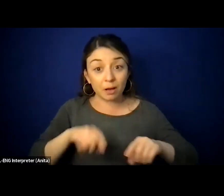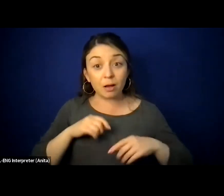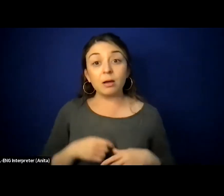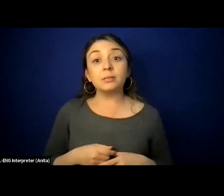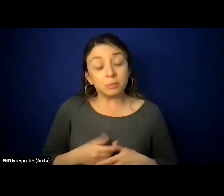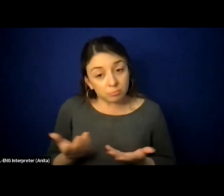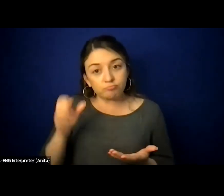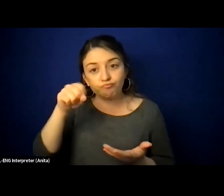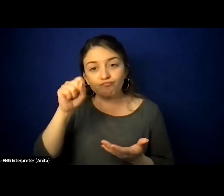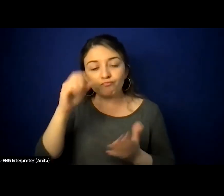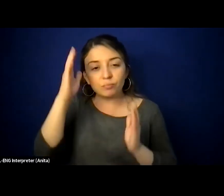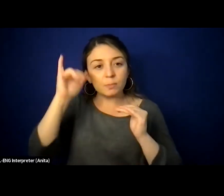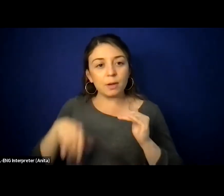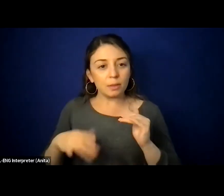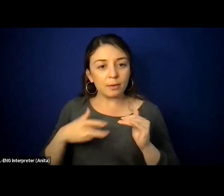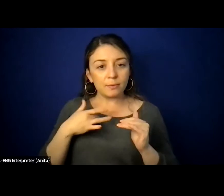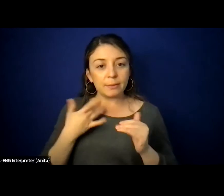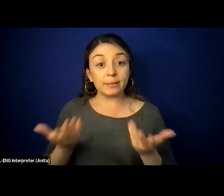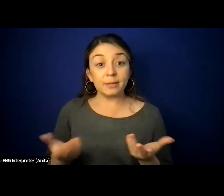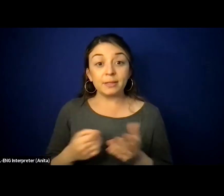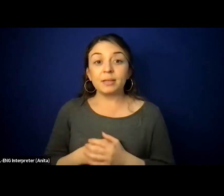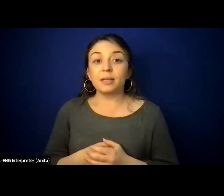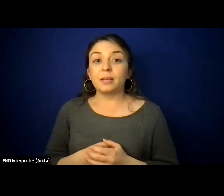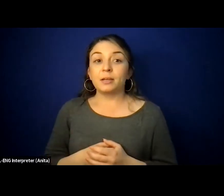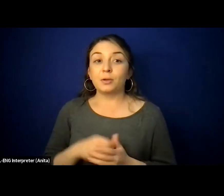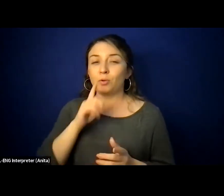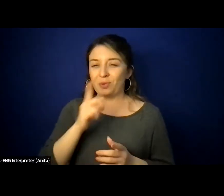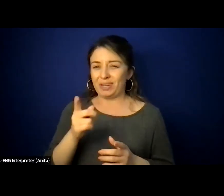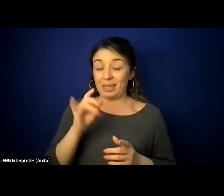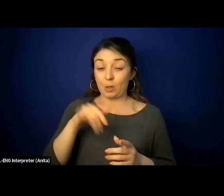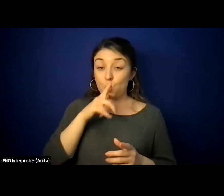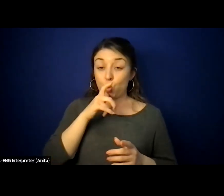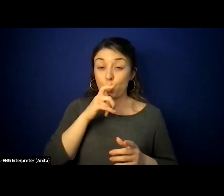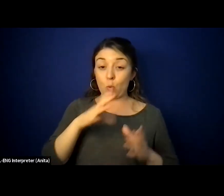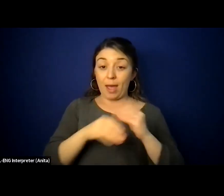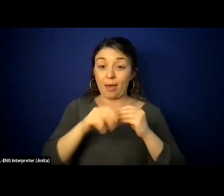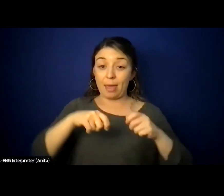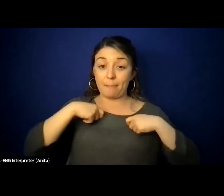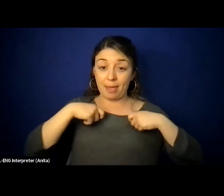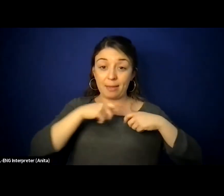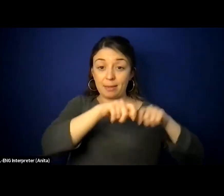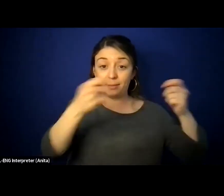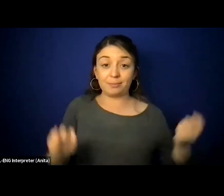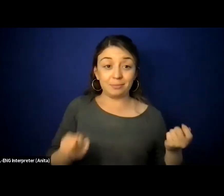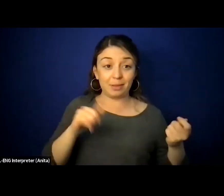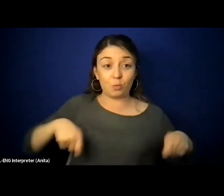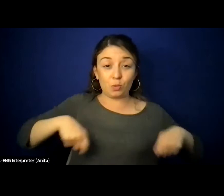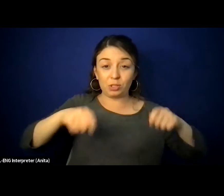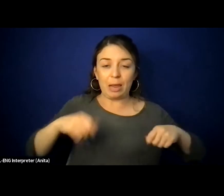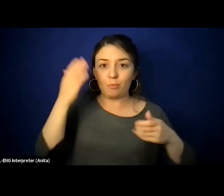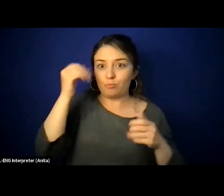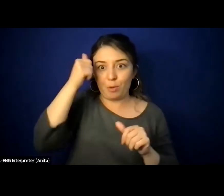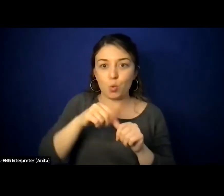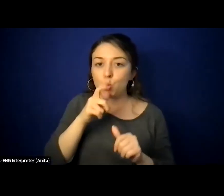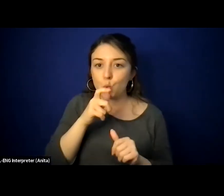be expected. I don't remember who put the blanket over the back of my wheelchair in that first photo. And maybe